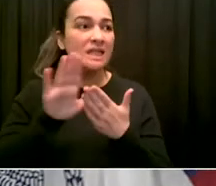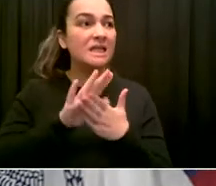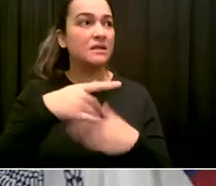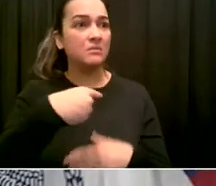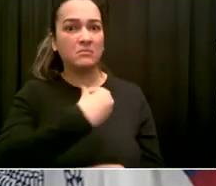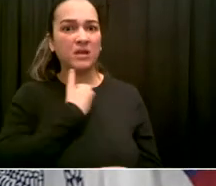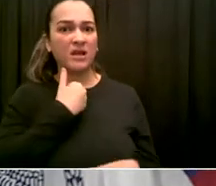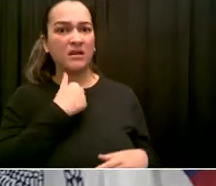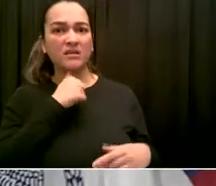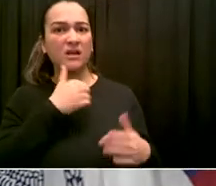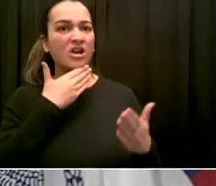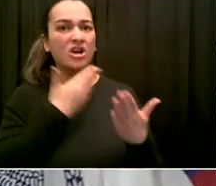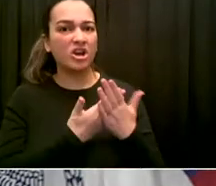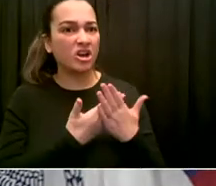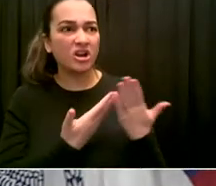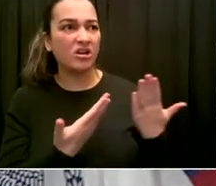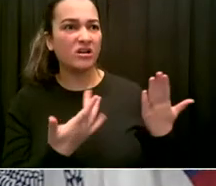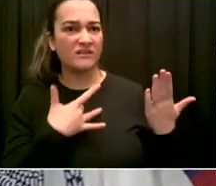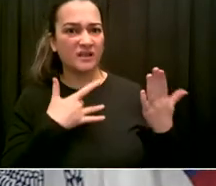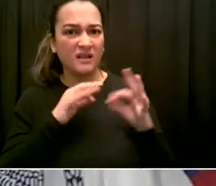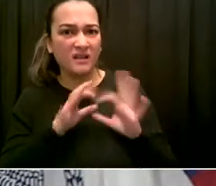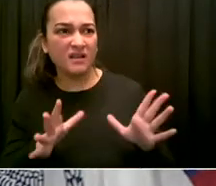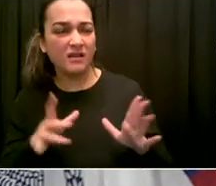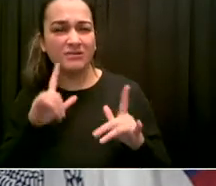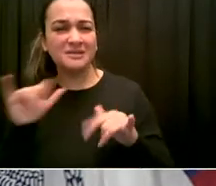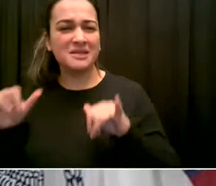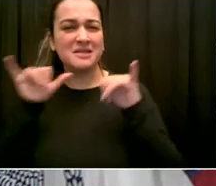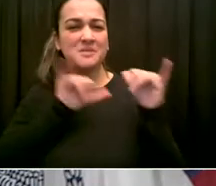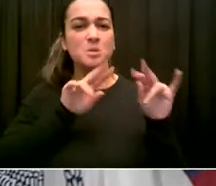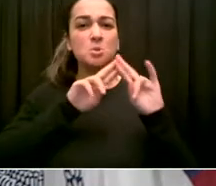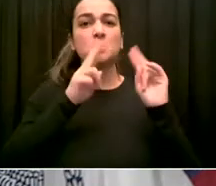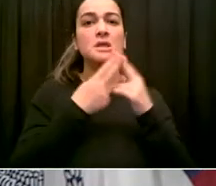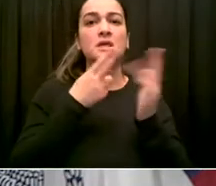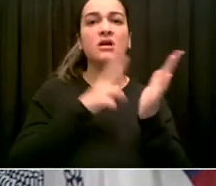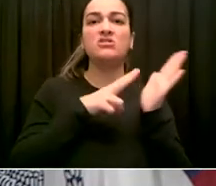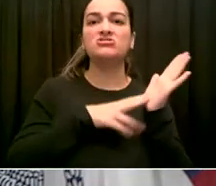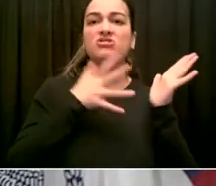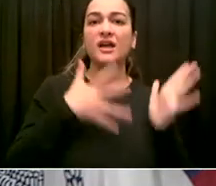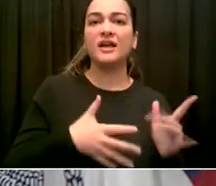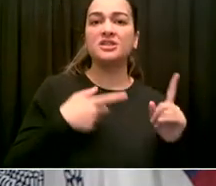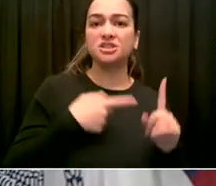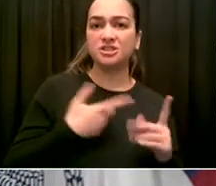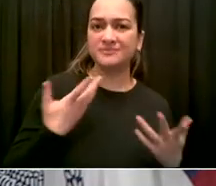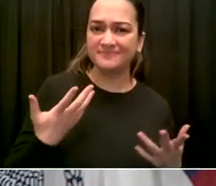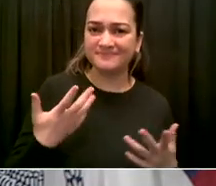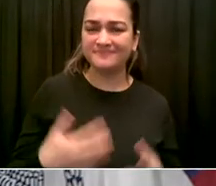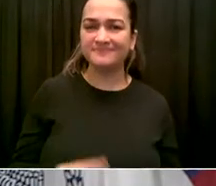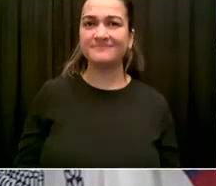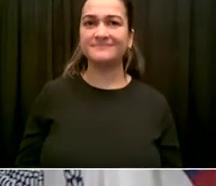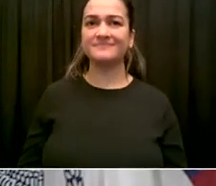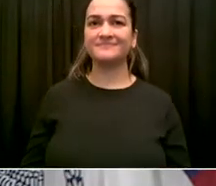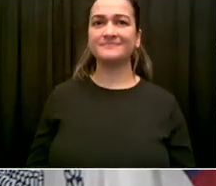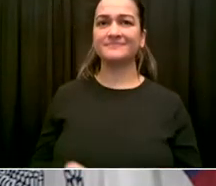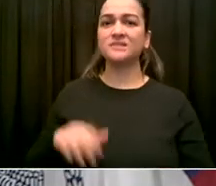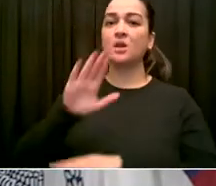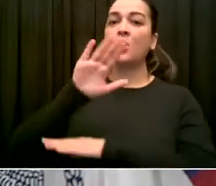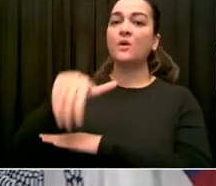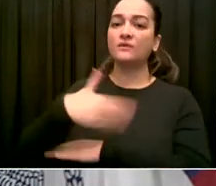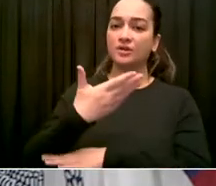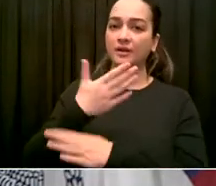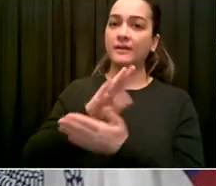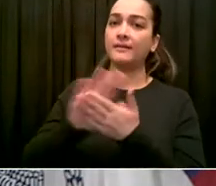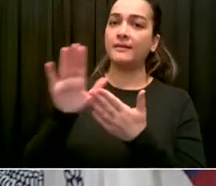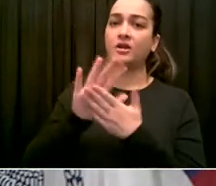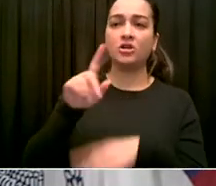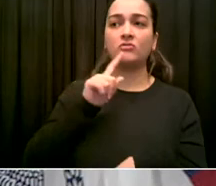and I think you've addressed the issue of the need for the cleanliness in the subway, and that's certainly understood, but the workers' rights here, I